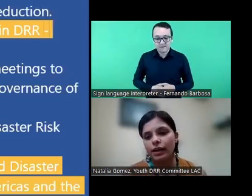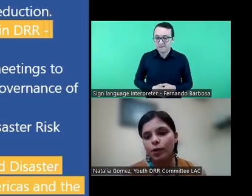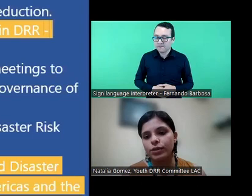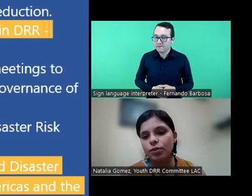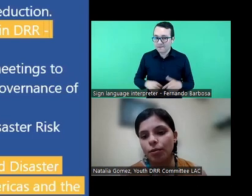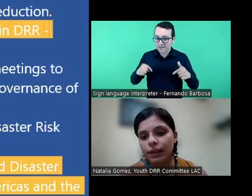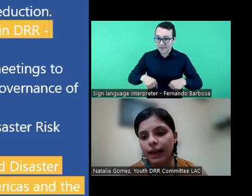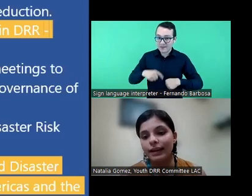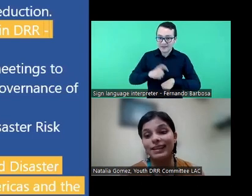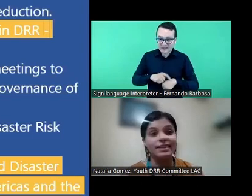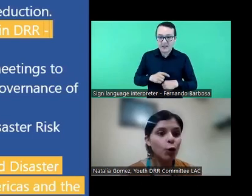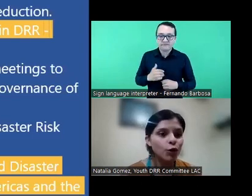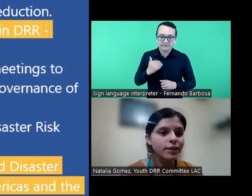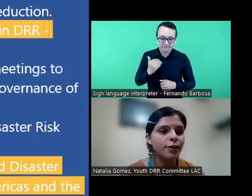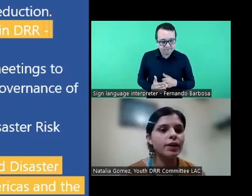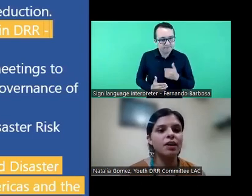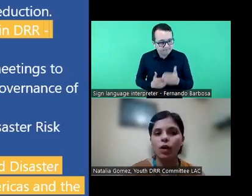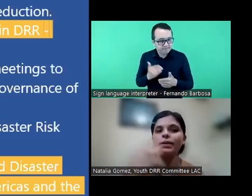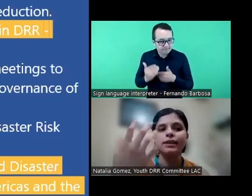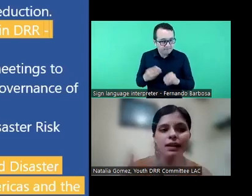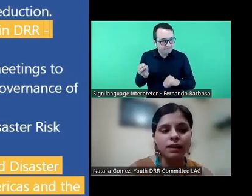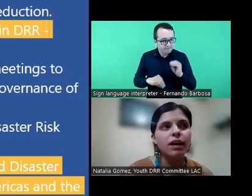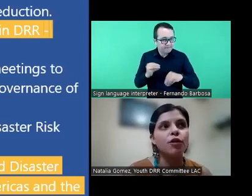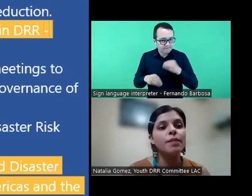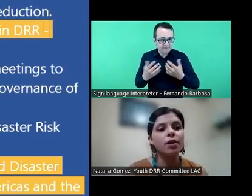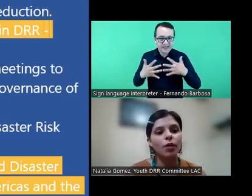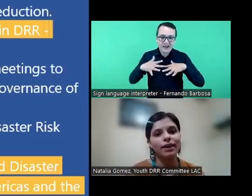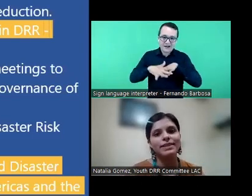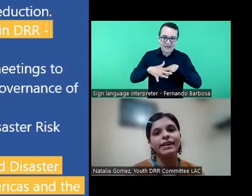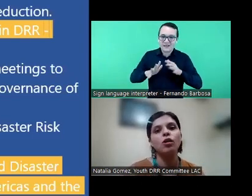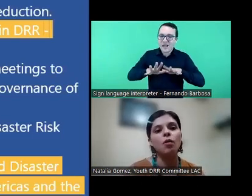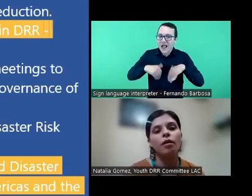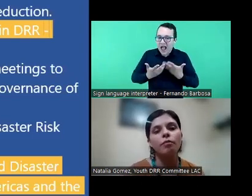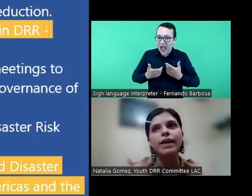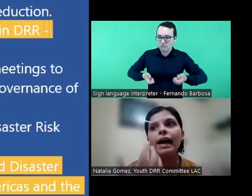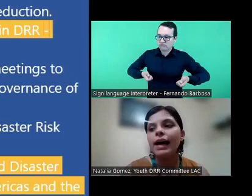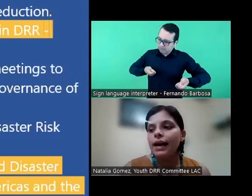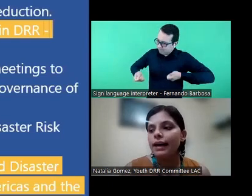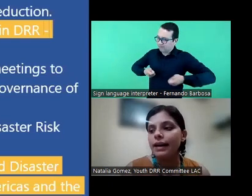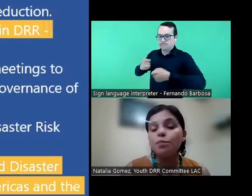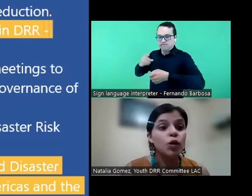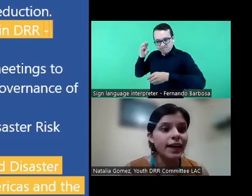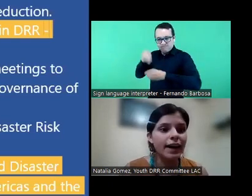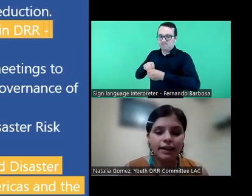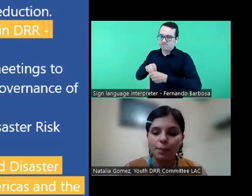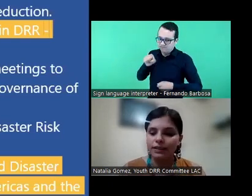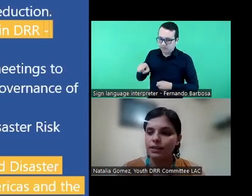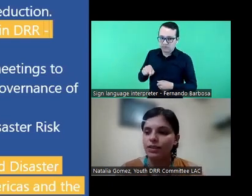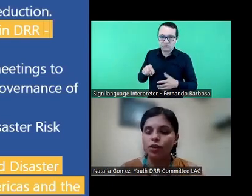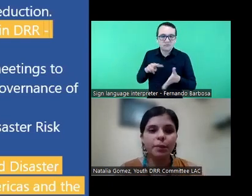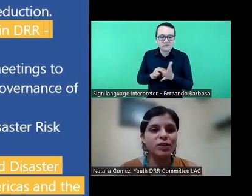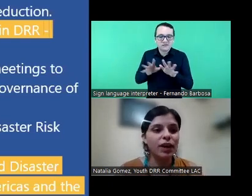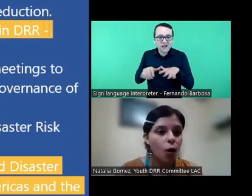then right now we are in the development of this network and what is the governance going to be like